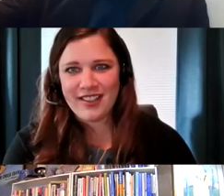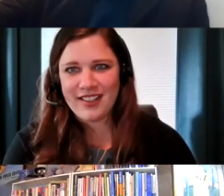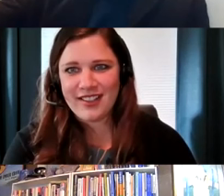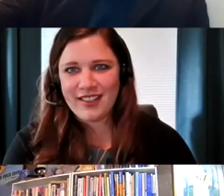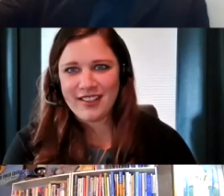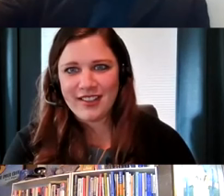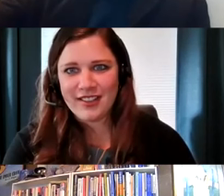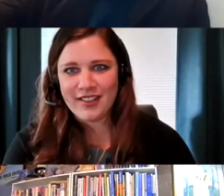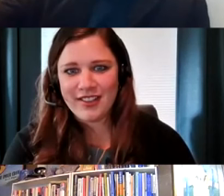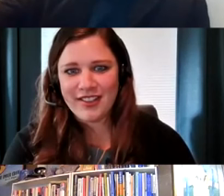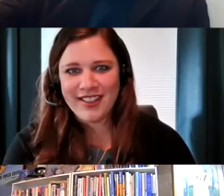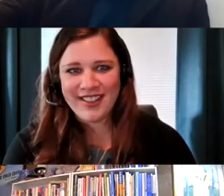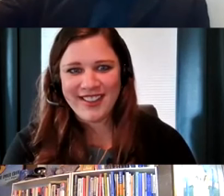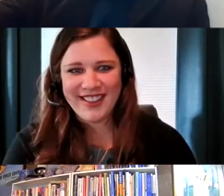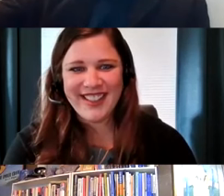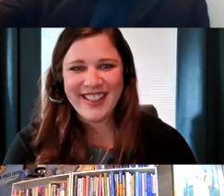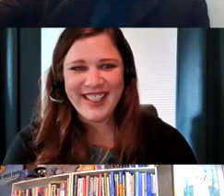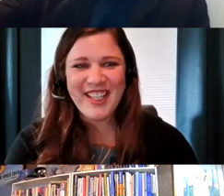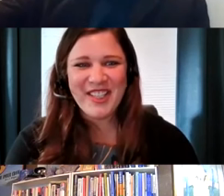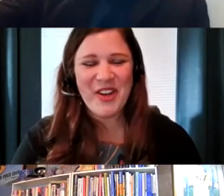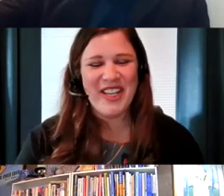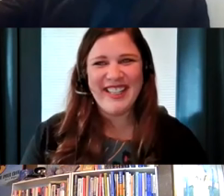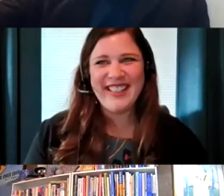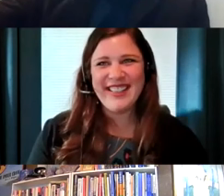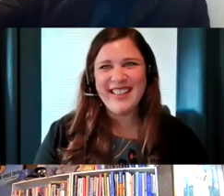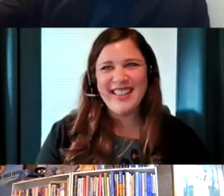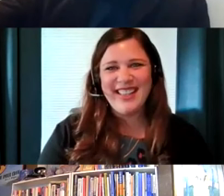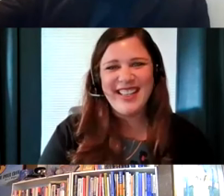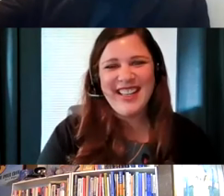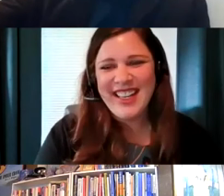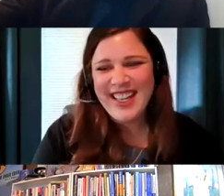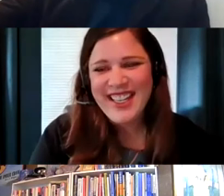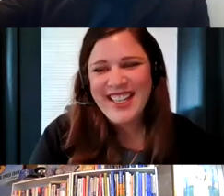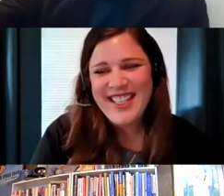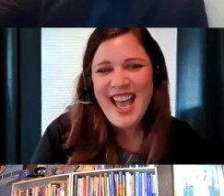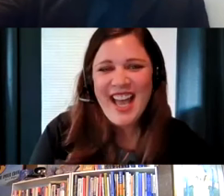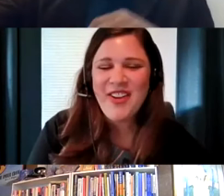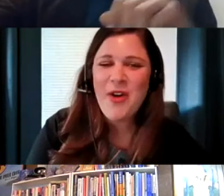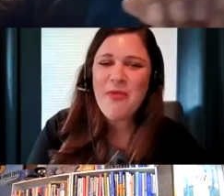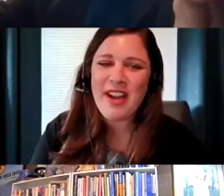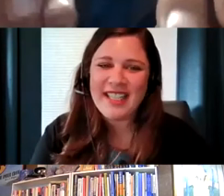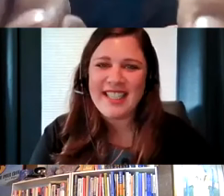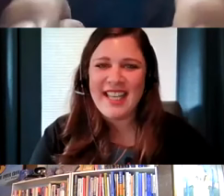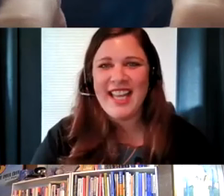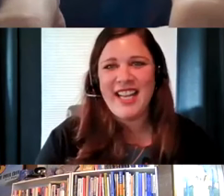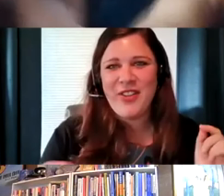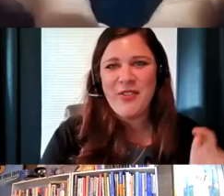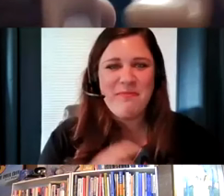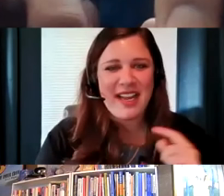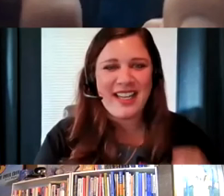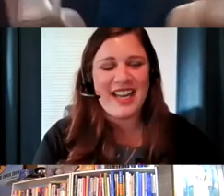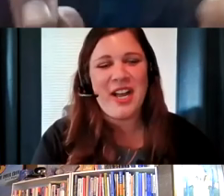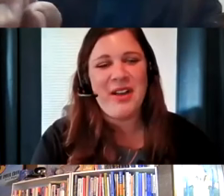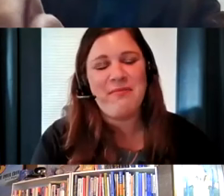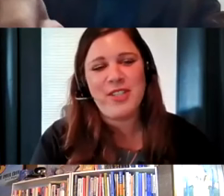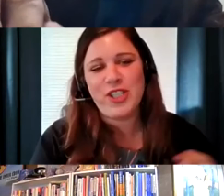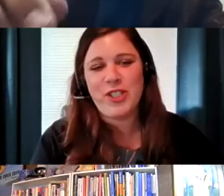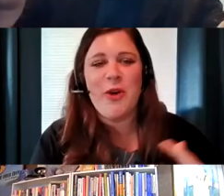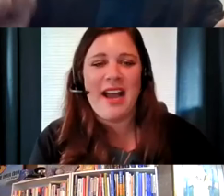Could you repeat the question? I'm sorry. I'm having a bit of audio issues on my end. Yeah, no worries. And then if you and